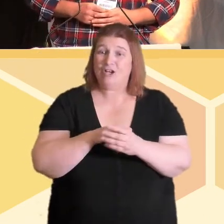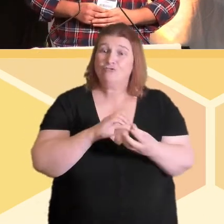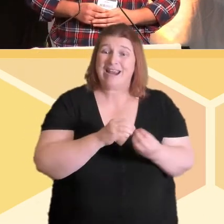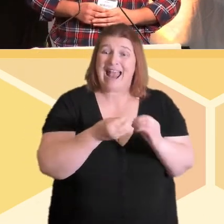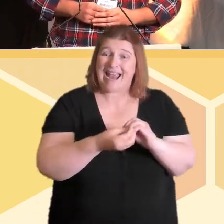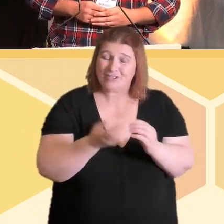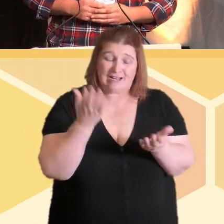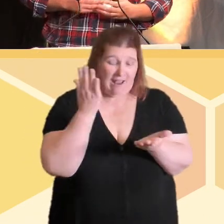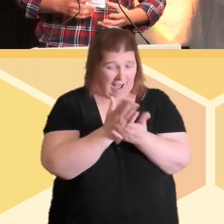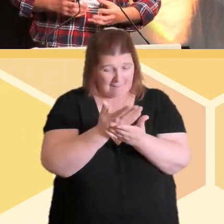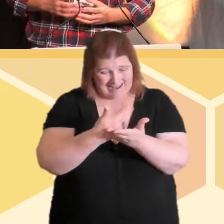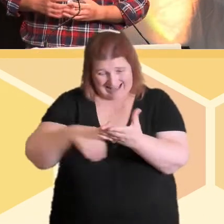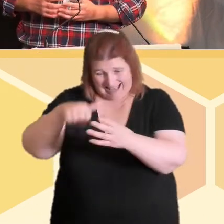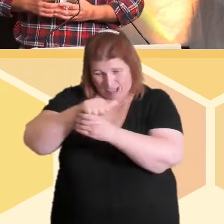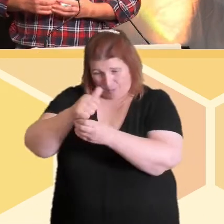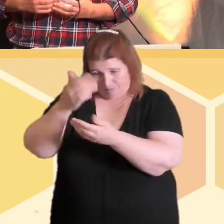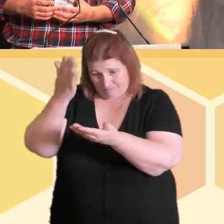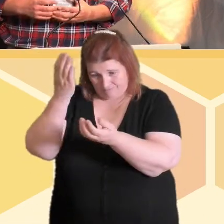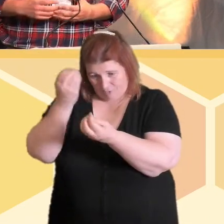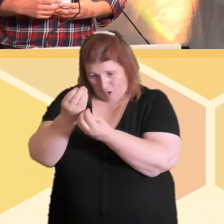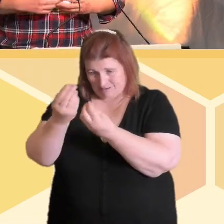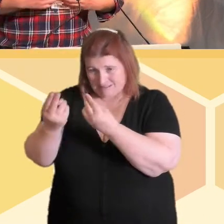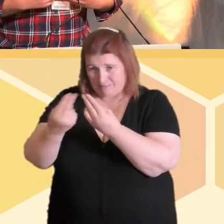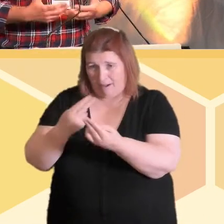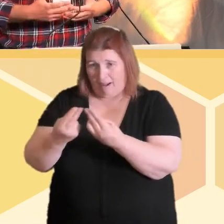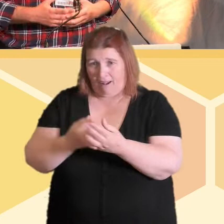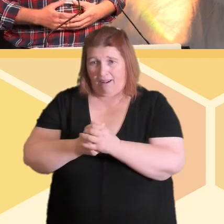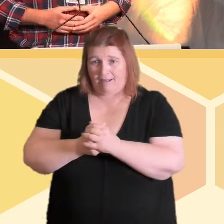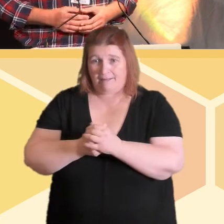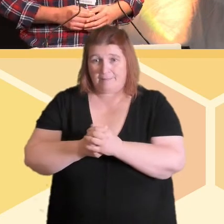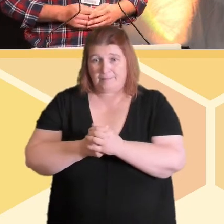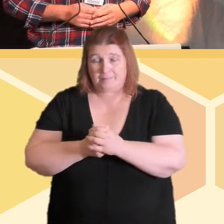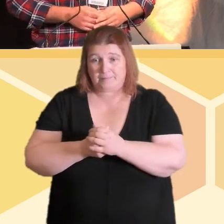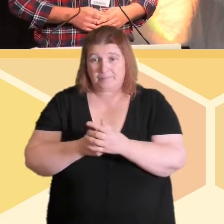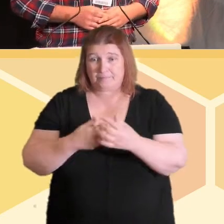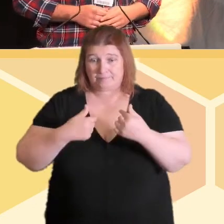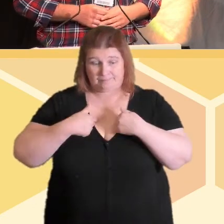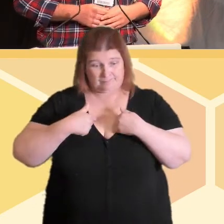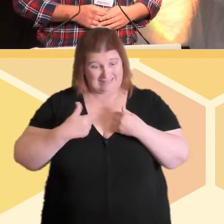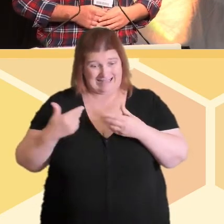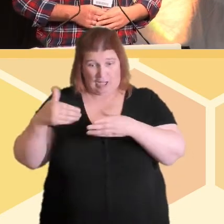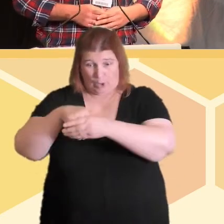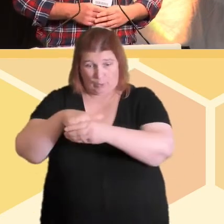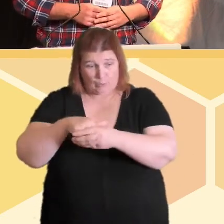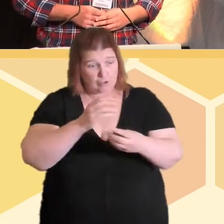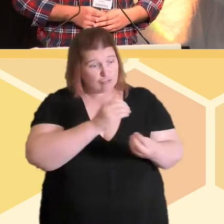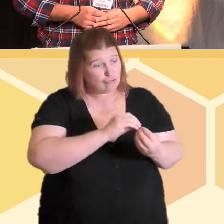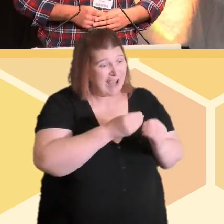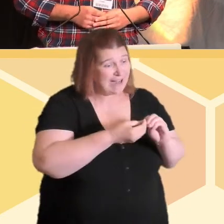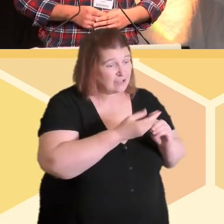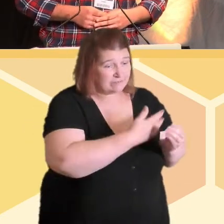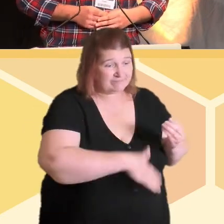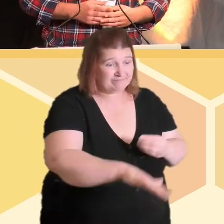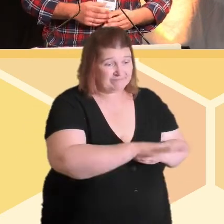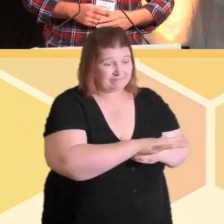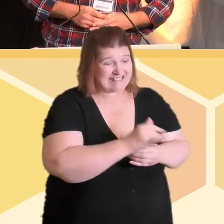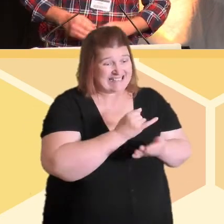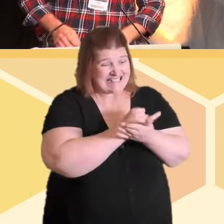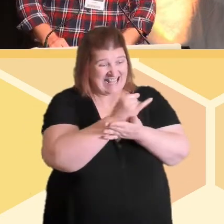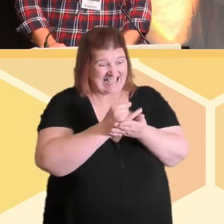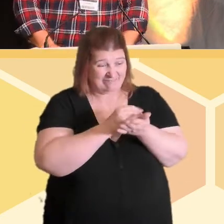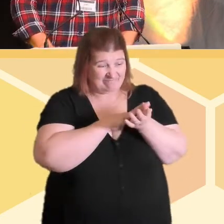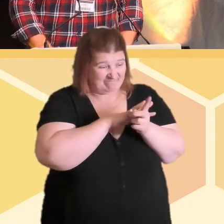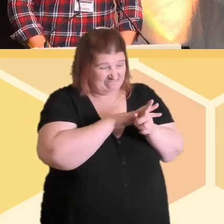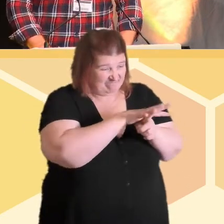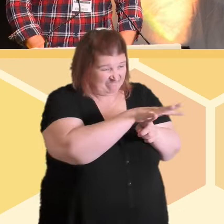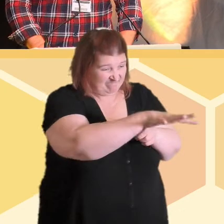included. But for now, just as we are, creation is subject to the brokenness of sin. Romans 8